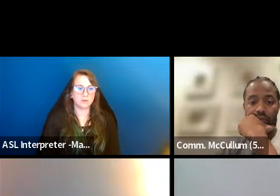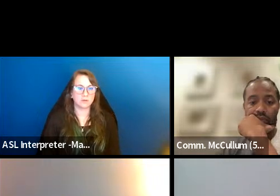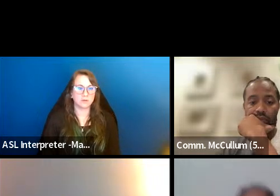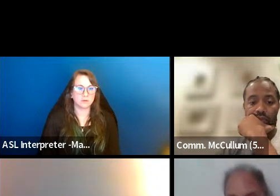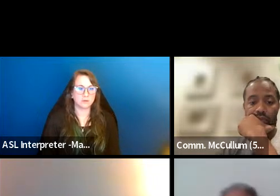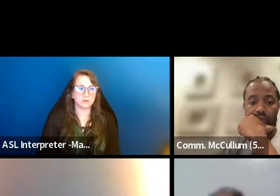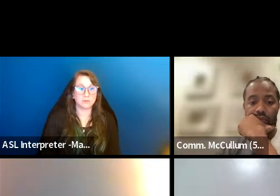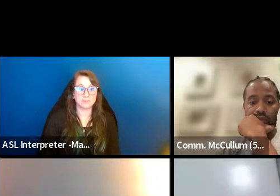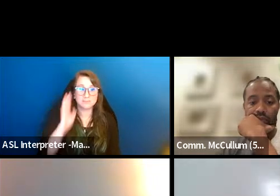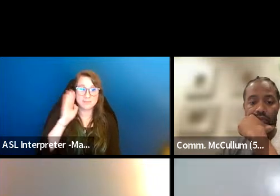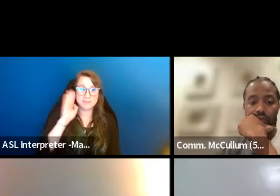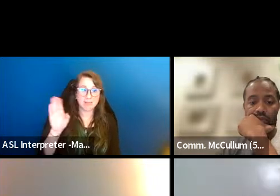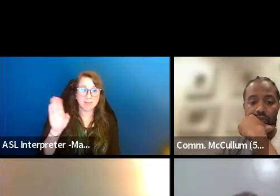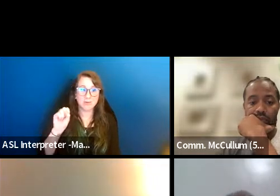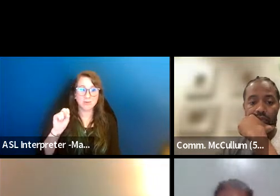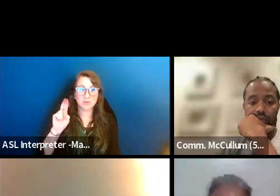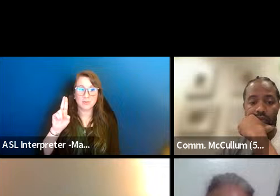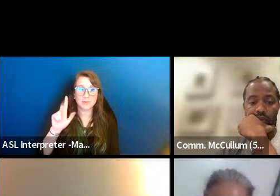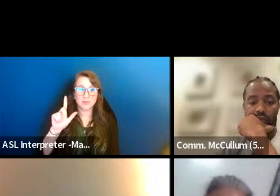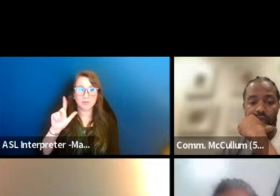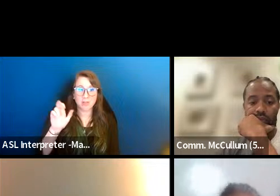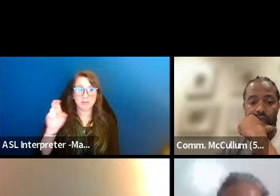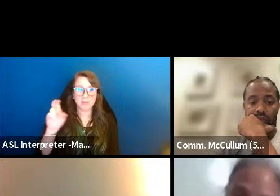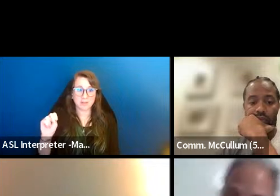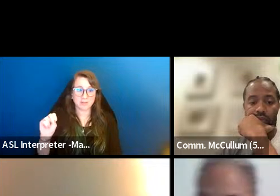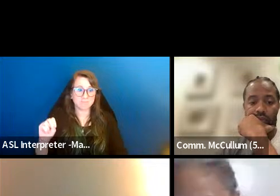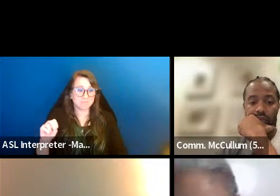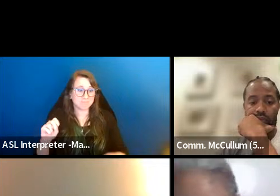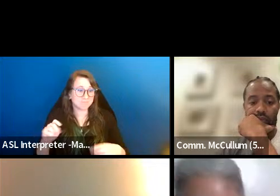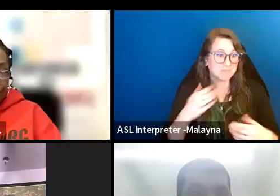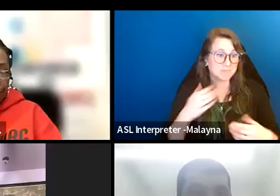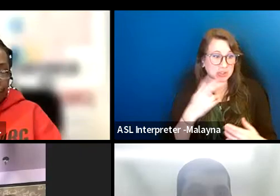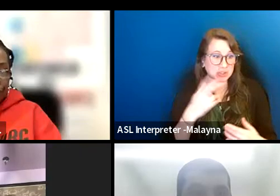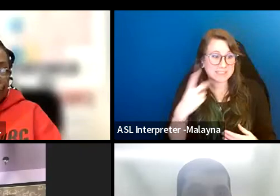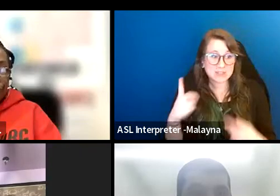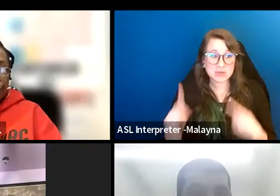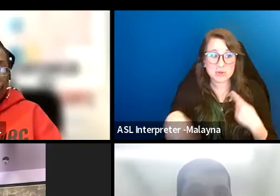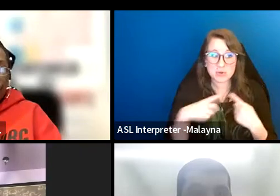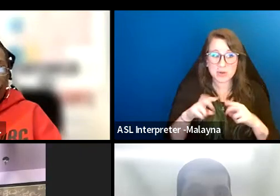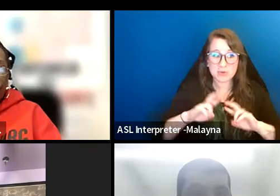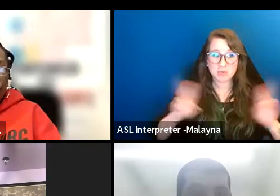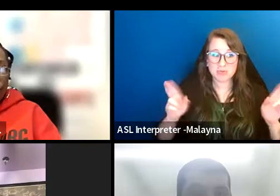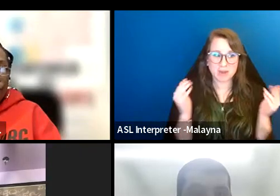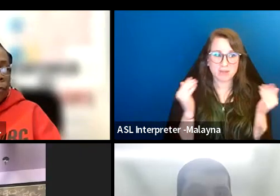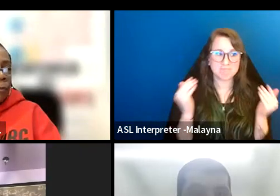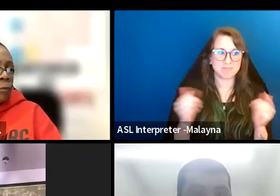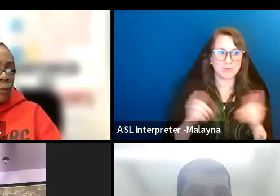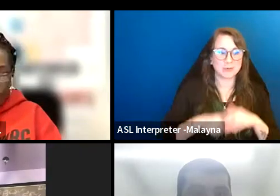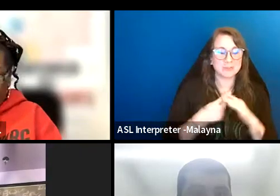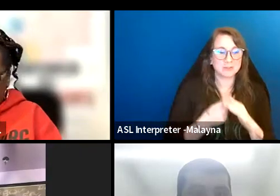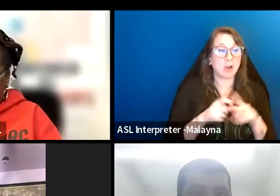Okay, Mr. Sullivan, good to see you. Whenever you're available, you can go ahead and start. You should have share screen